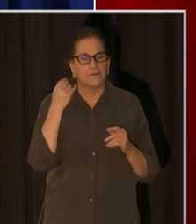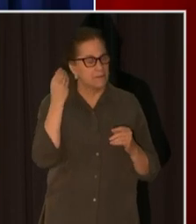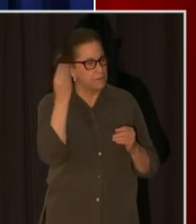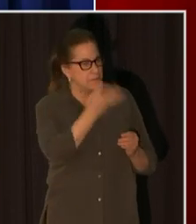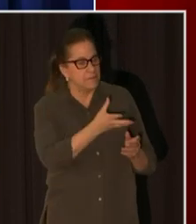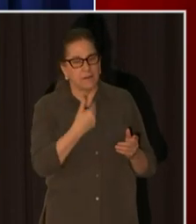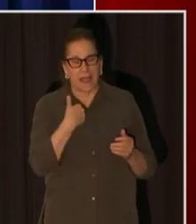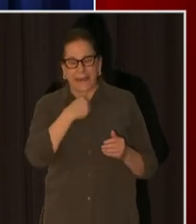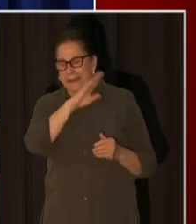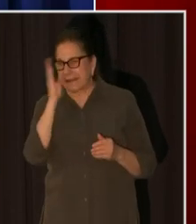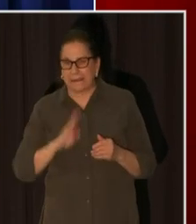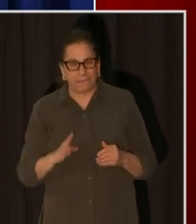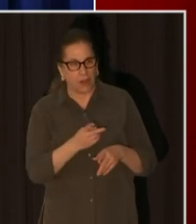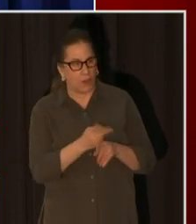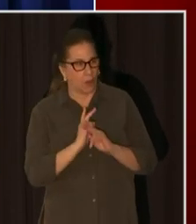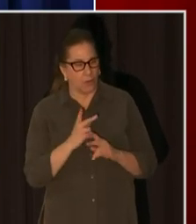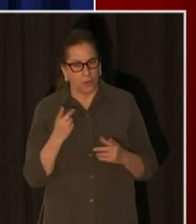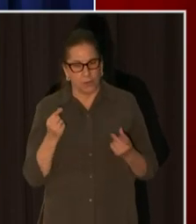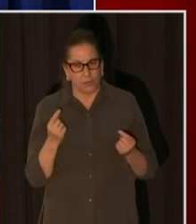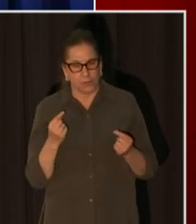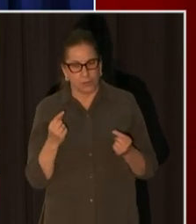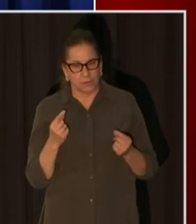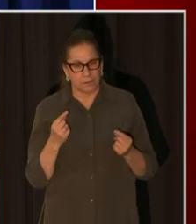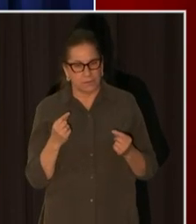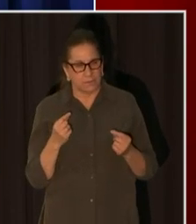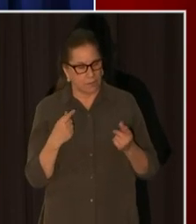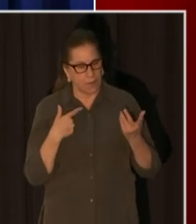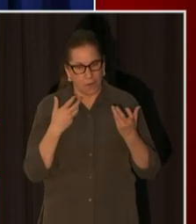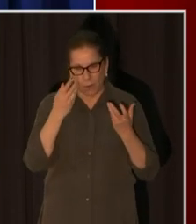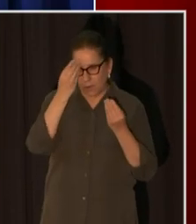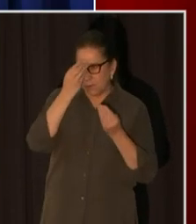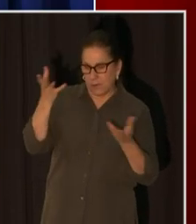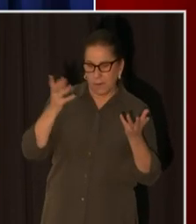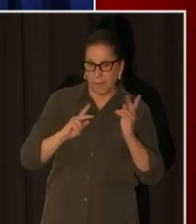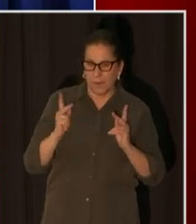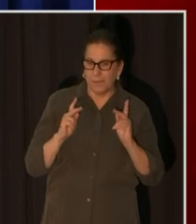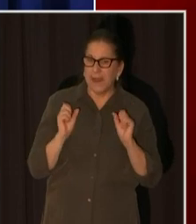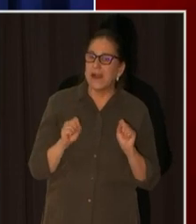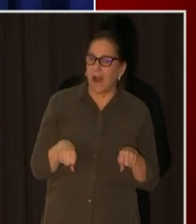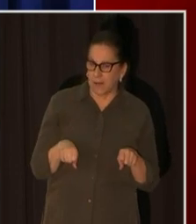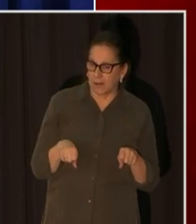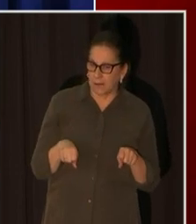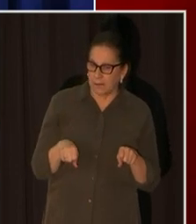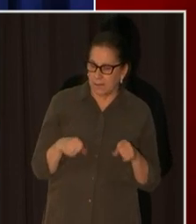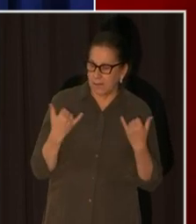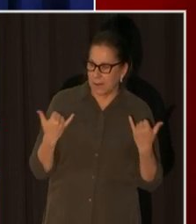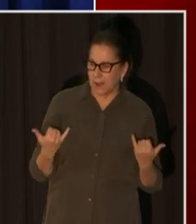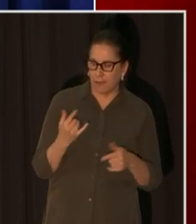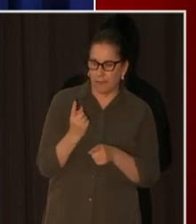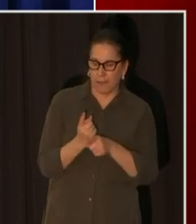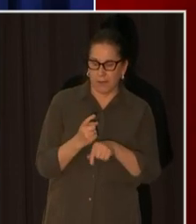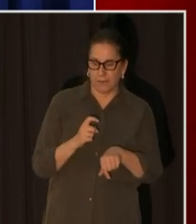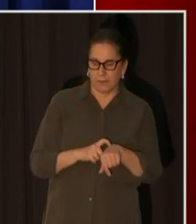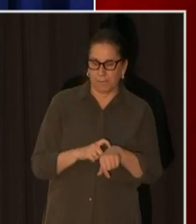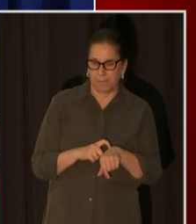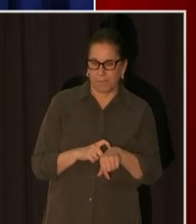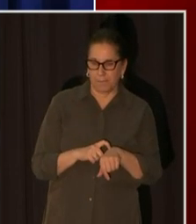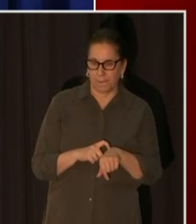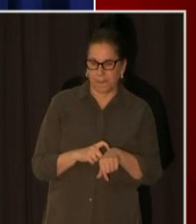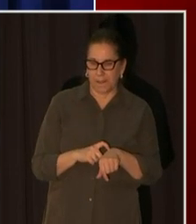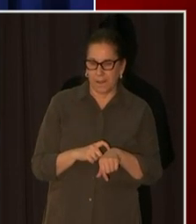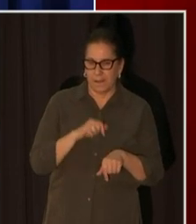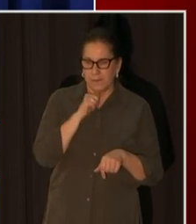Assets Director Emerson talked about Life Assets. They make loans as small as $300, because we know that sometimes when